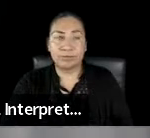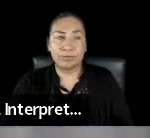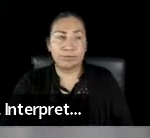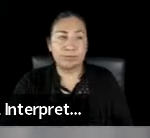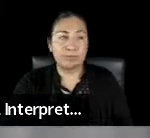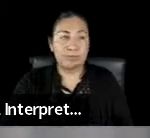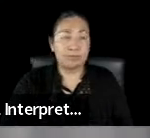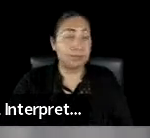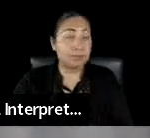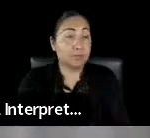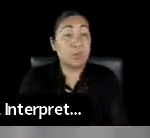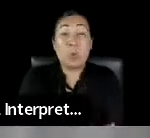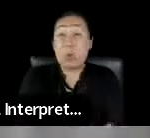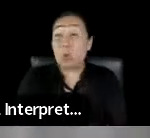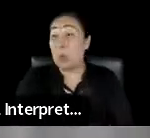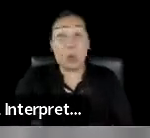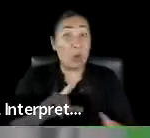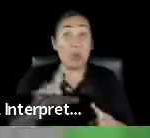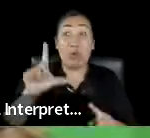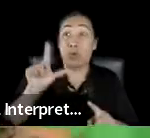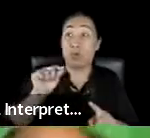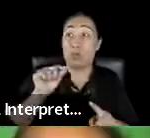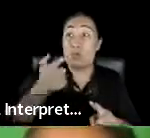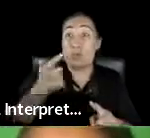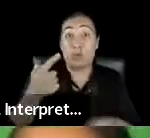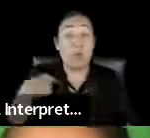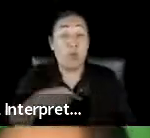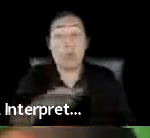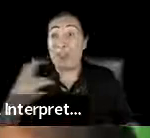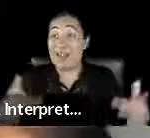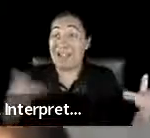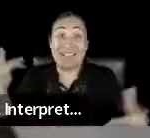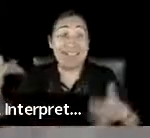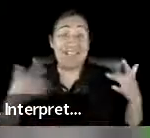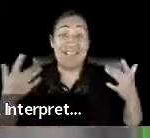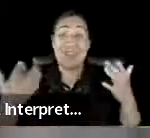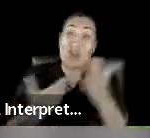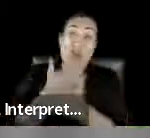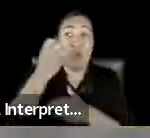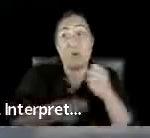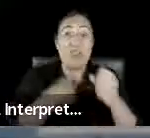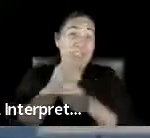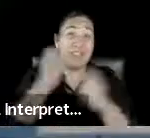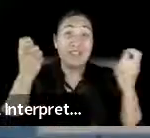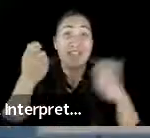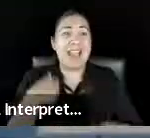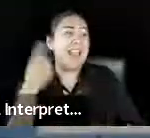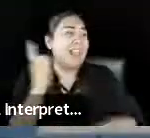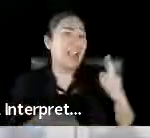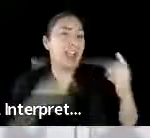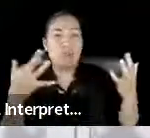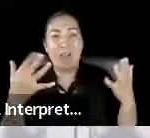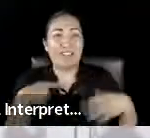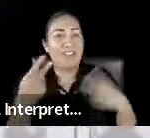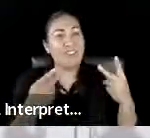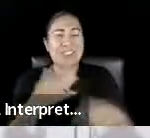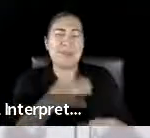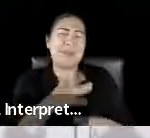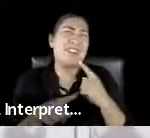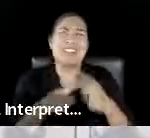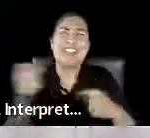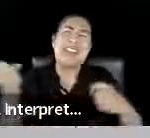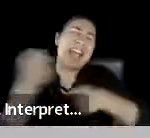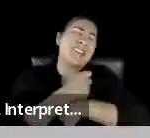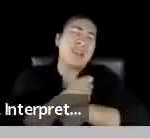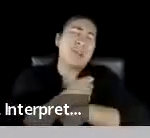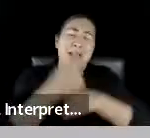Finally the end of 2021, and we are all very excited to welcome in the new year. I can't wait to go see my friends and be able to hug them